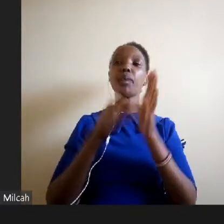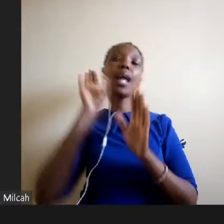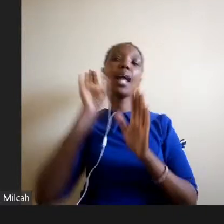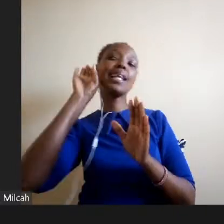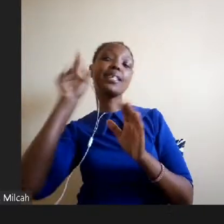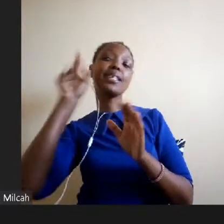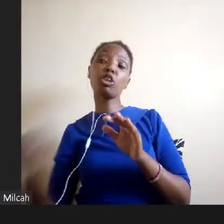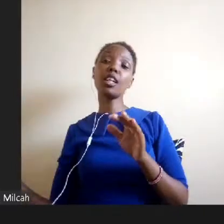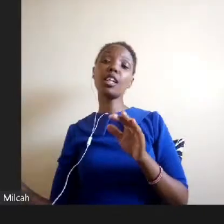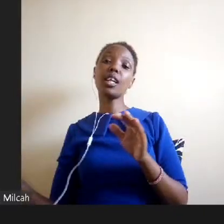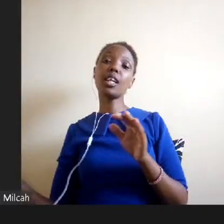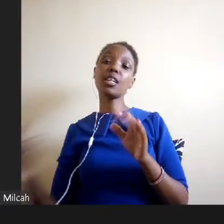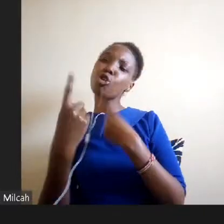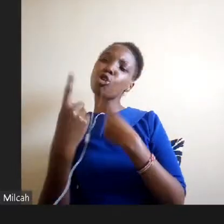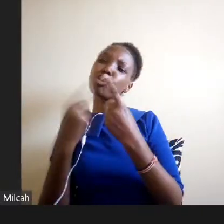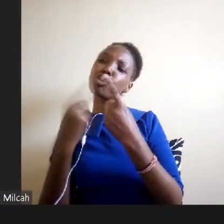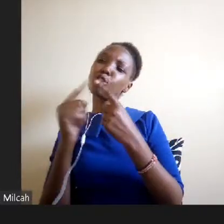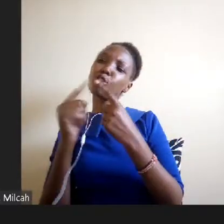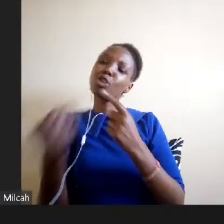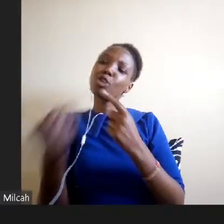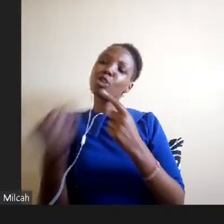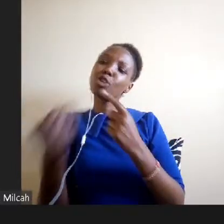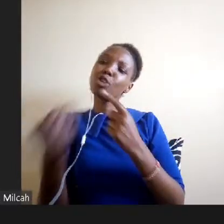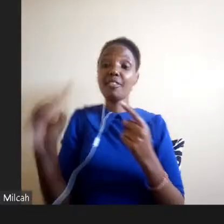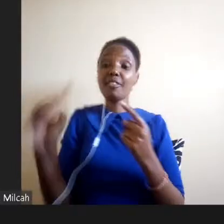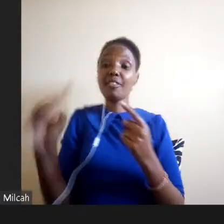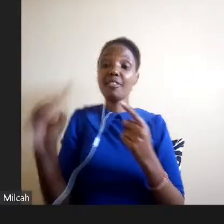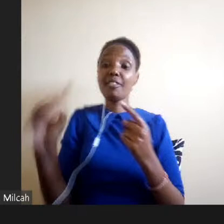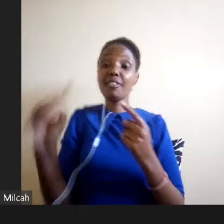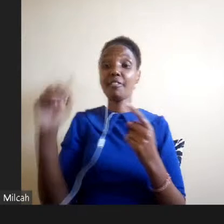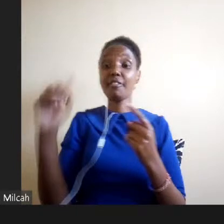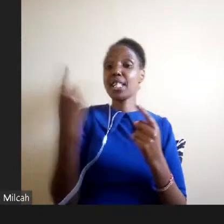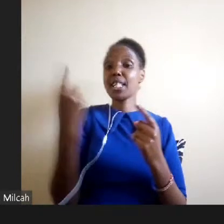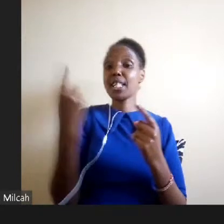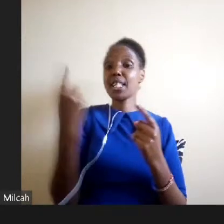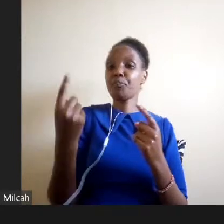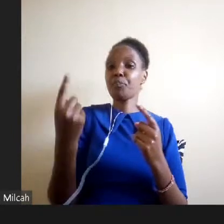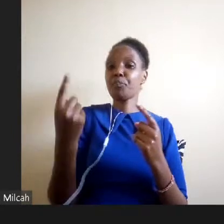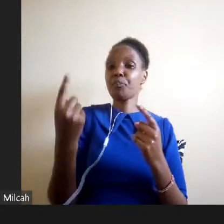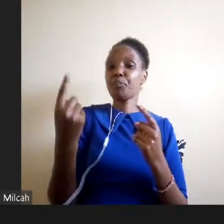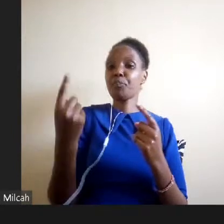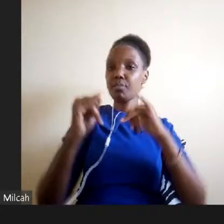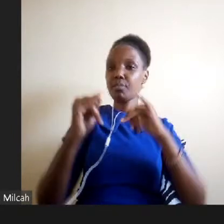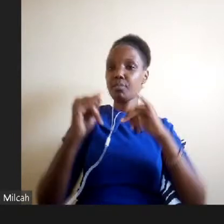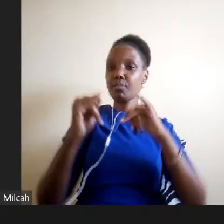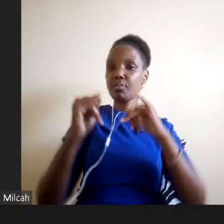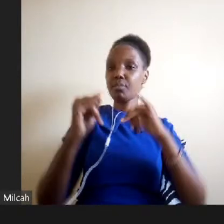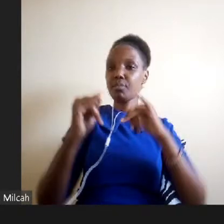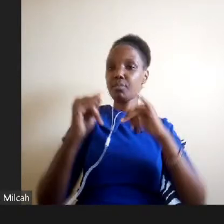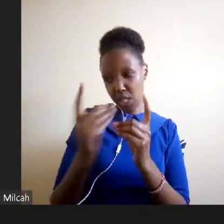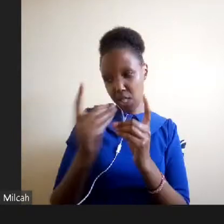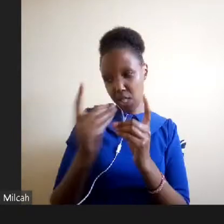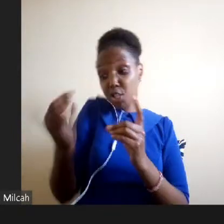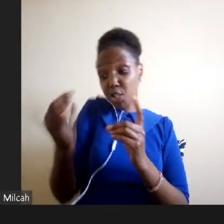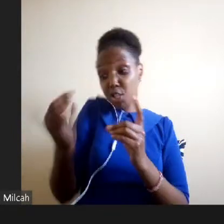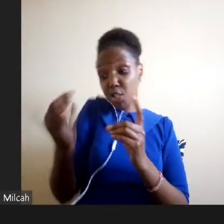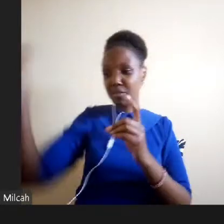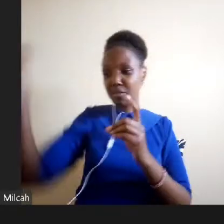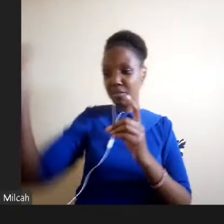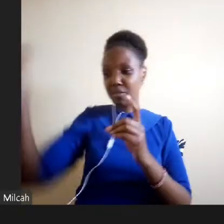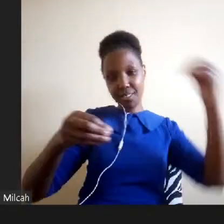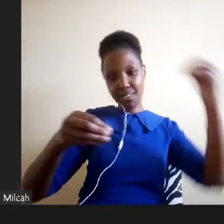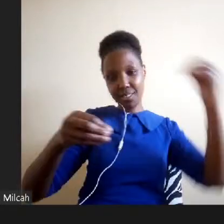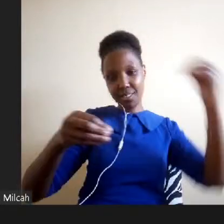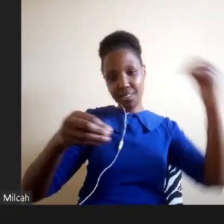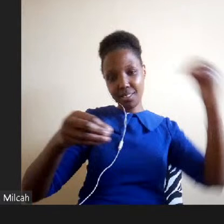it through. And when you're talking it through, let them also try and chip in and see what kind of ideas they can give you. My son the other day